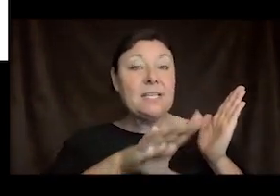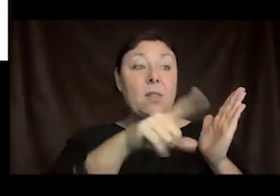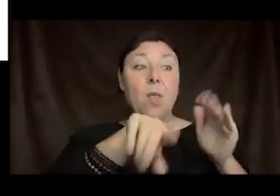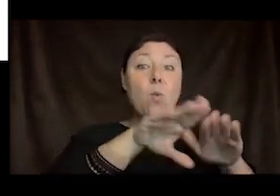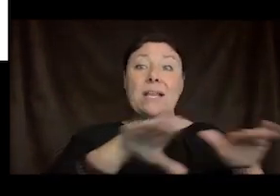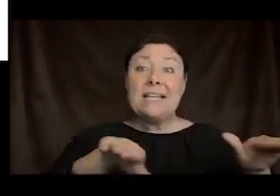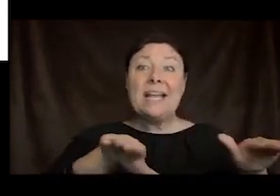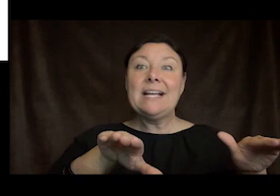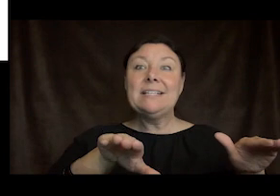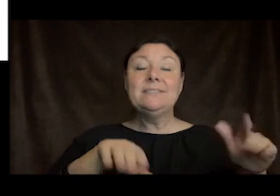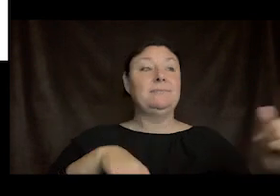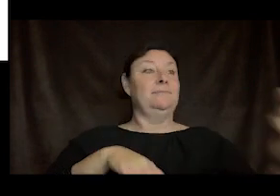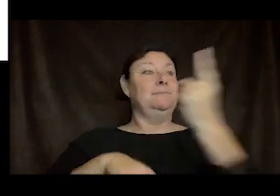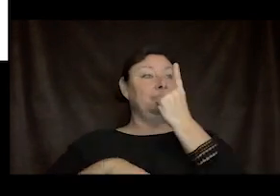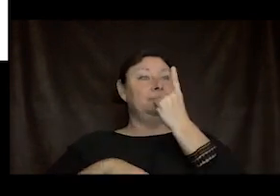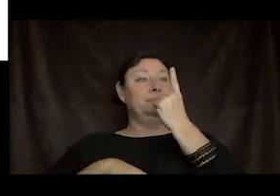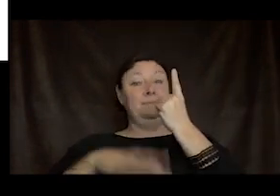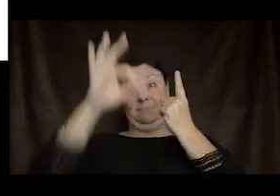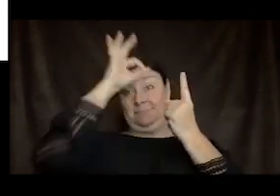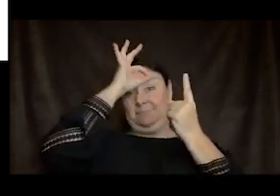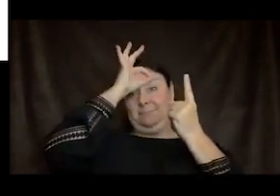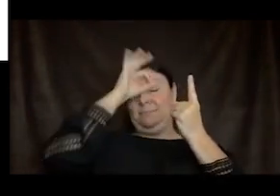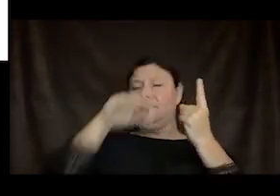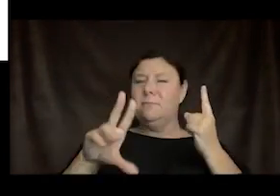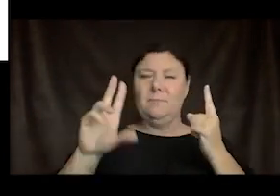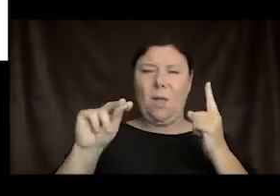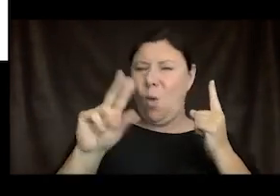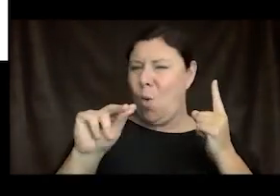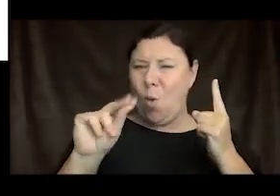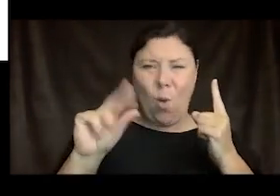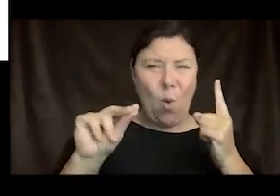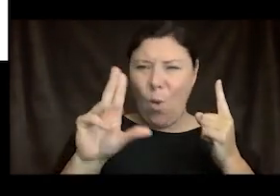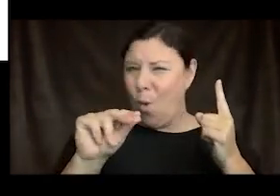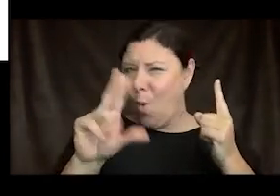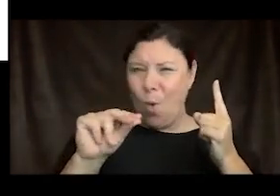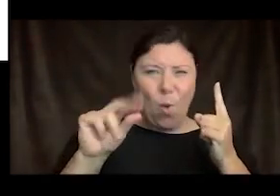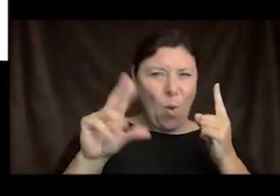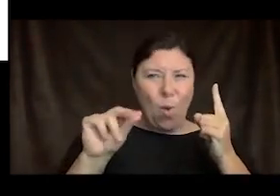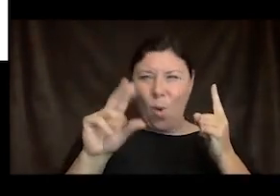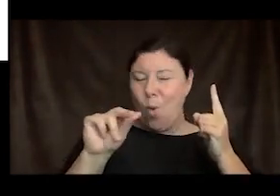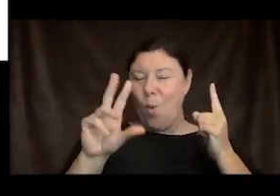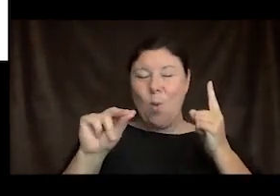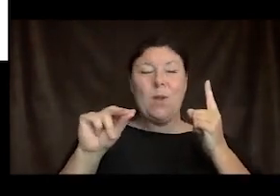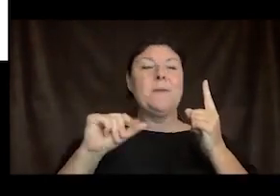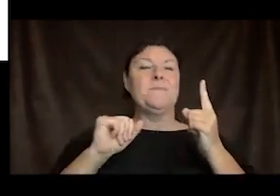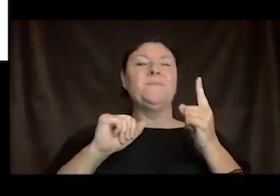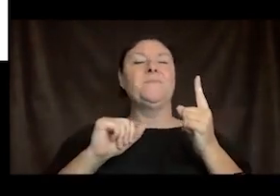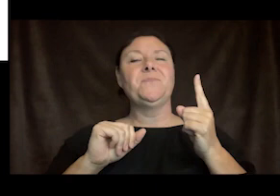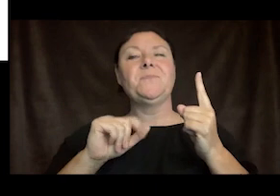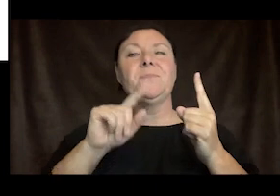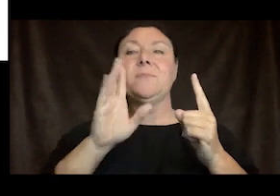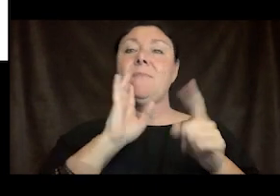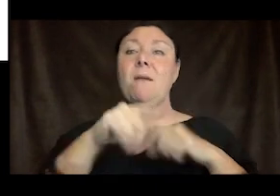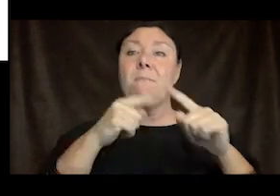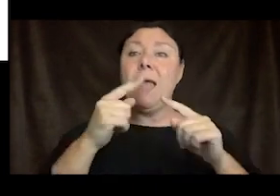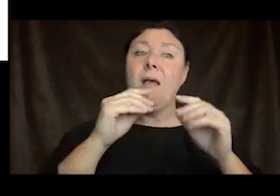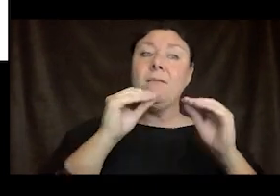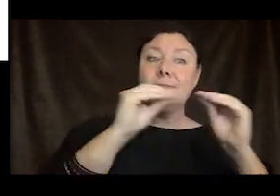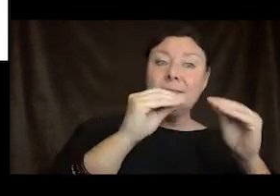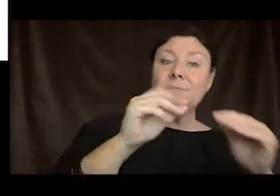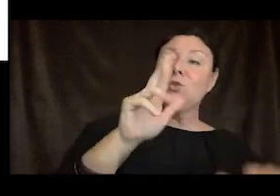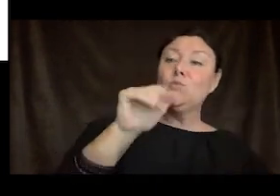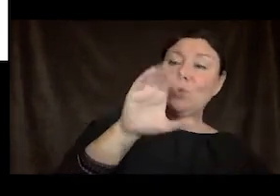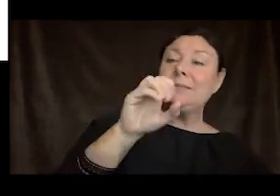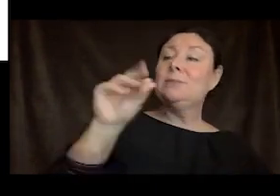kids don't come to us blank slates. I mean, we've heard that many, many times, but sometimes when we're talking about teaching about race and